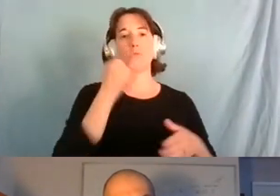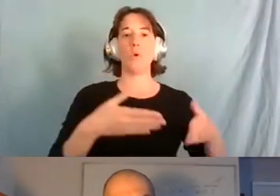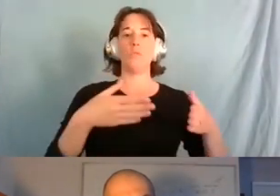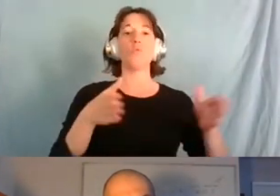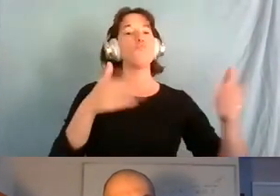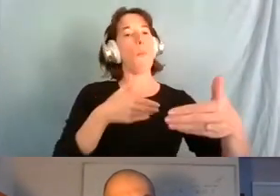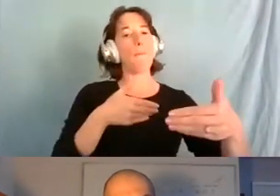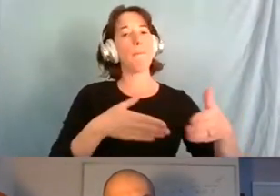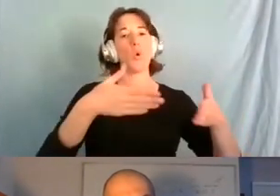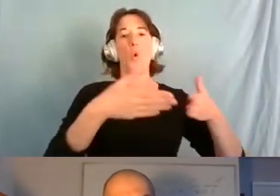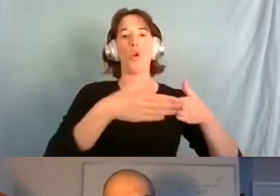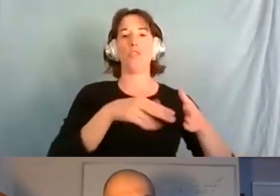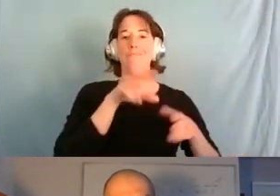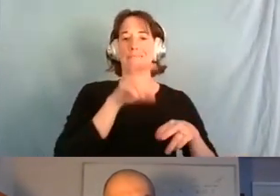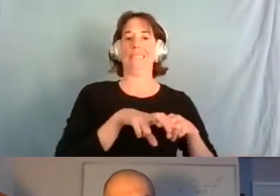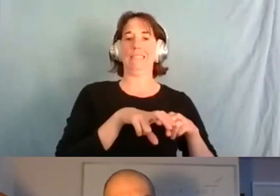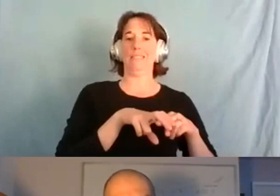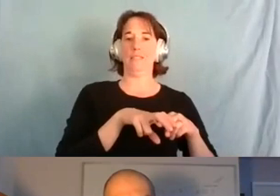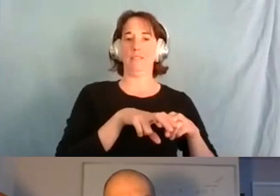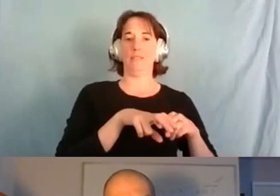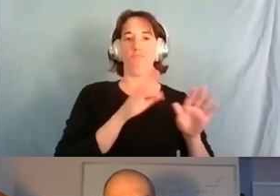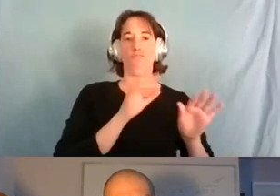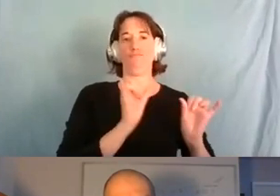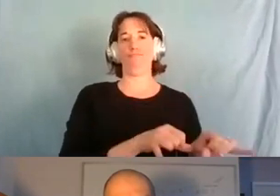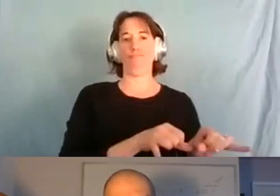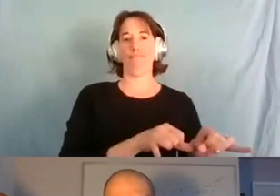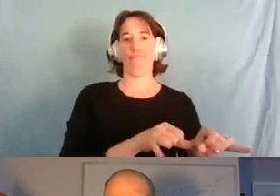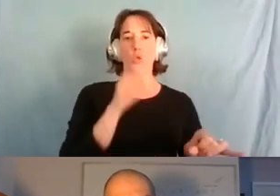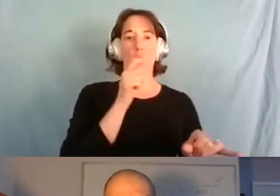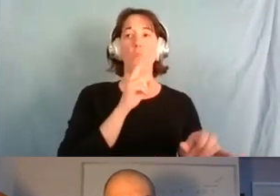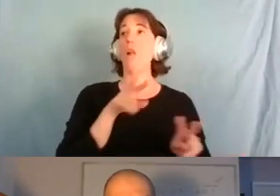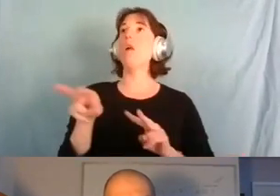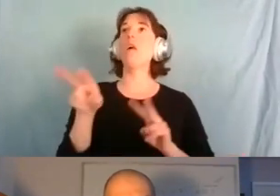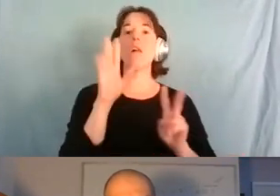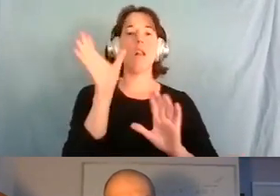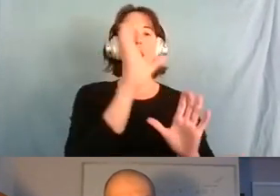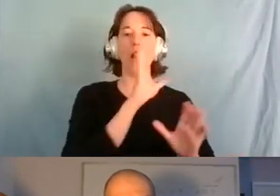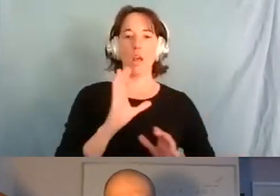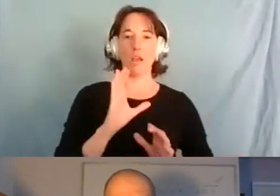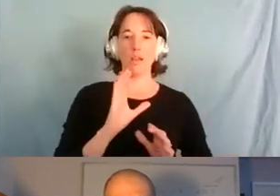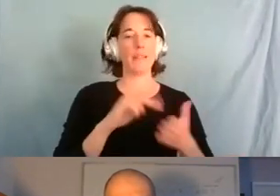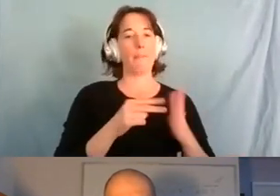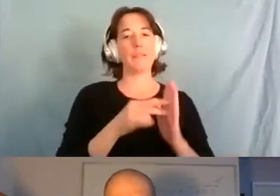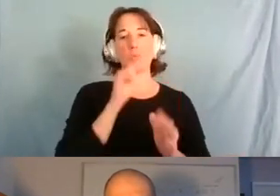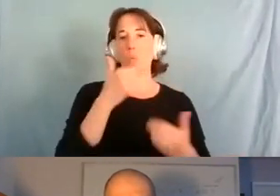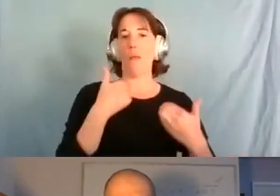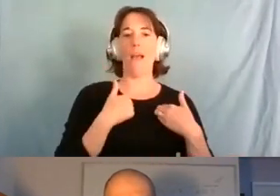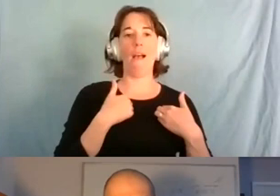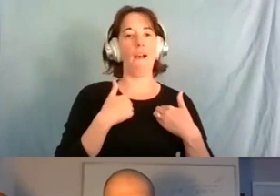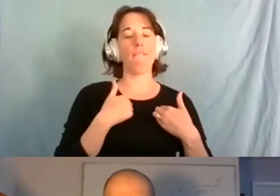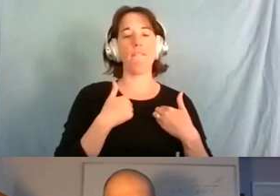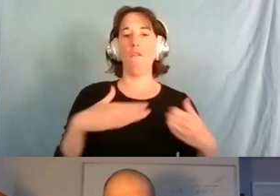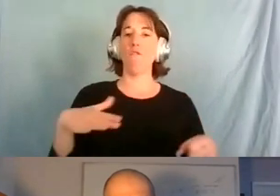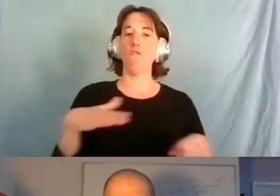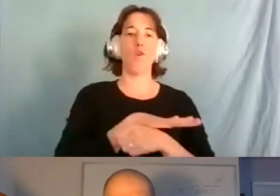don't explore the rest of the room. You don't really have a full data set of what being in every